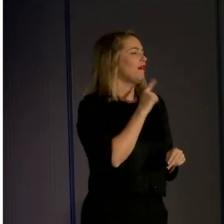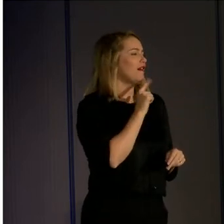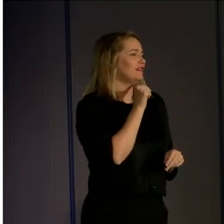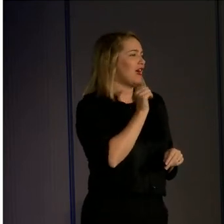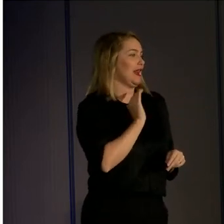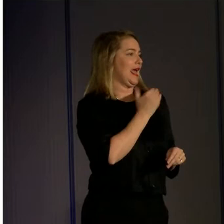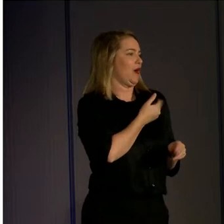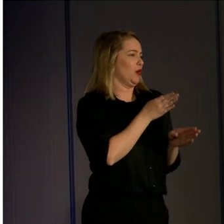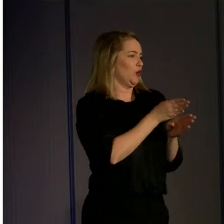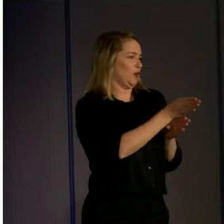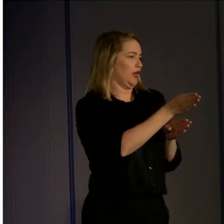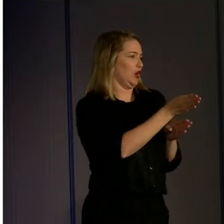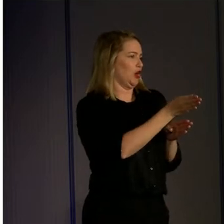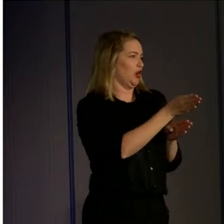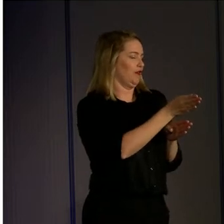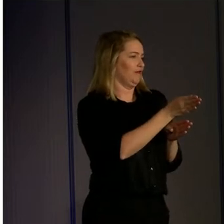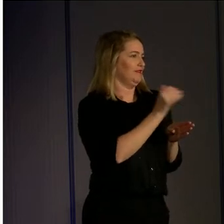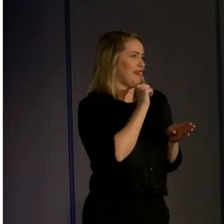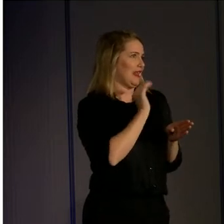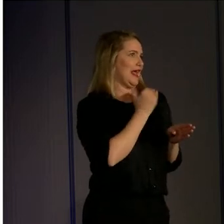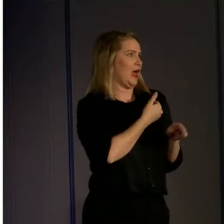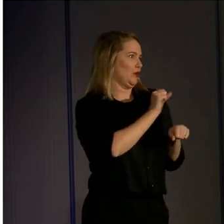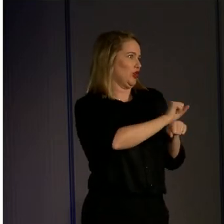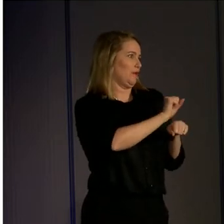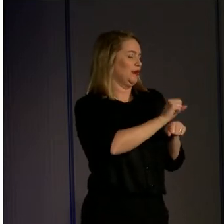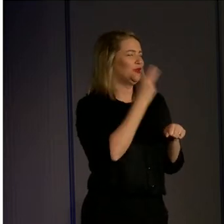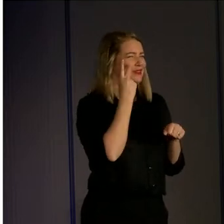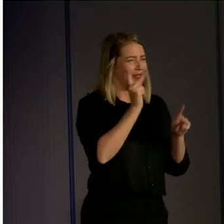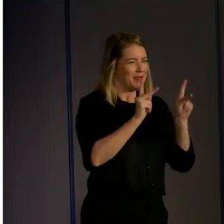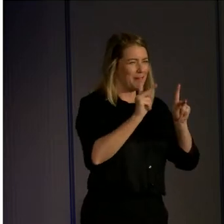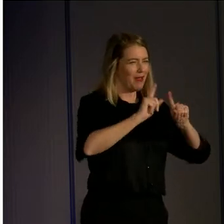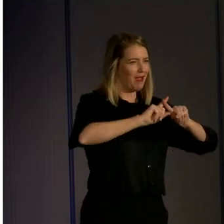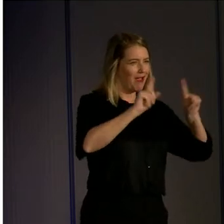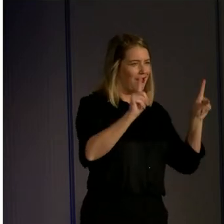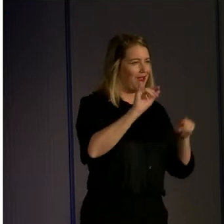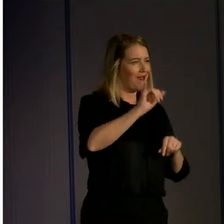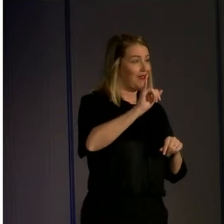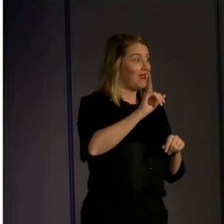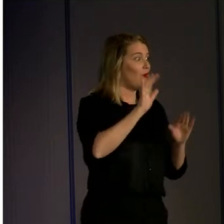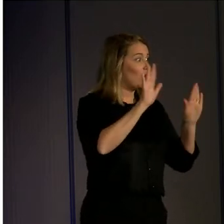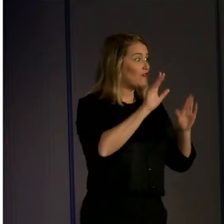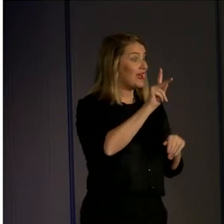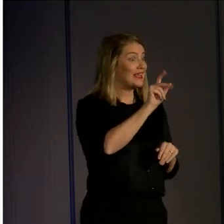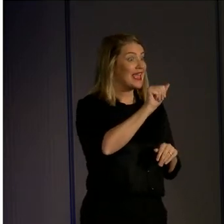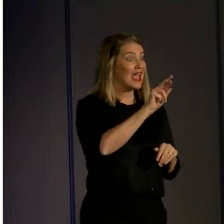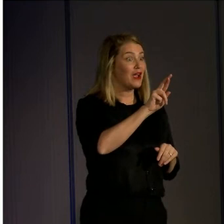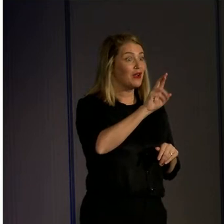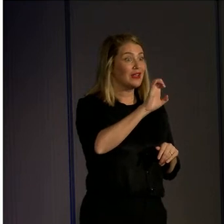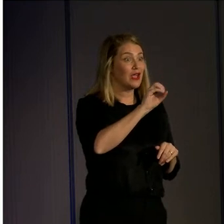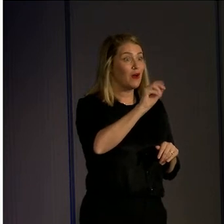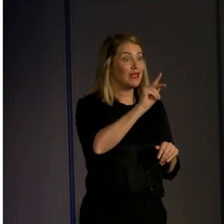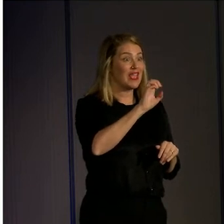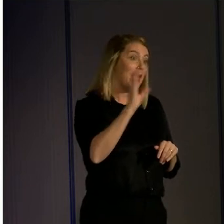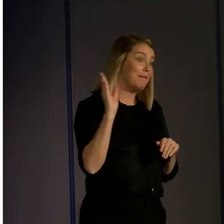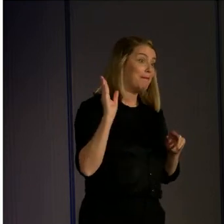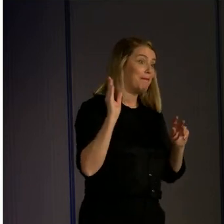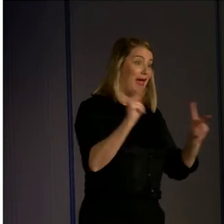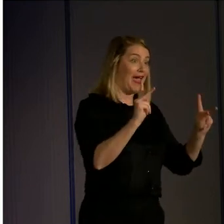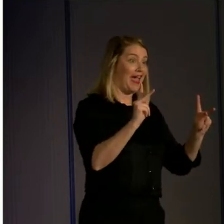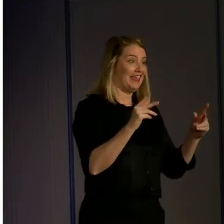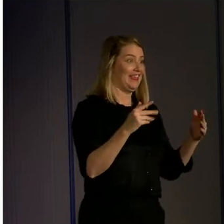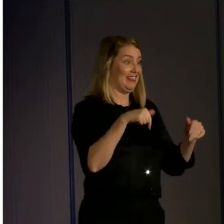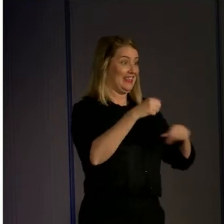job, right? So it's just nice to see people in a different element. And how wonderful is it that karaoke is back this year? So